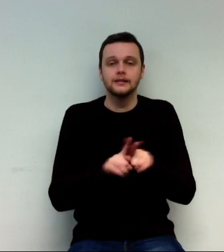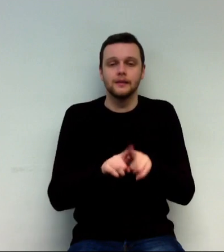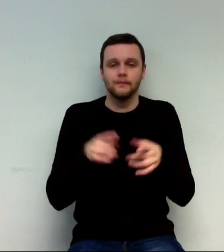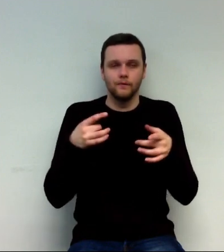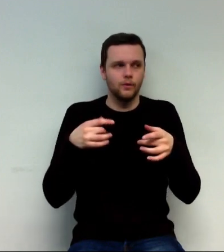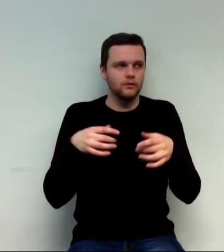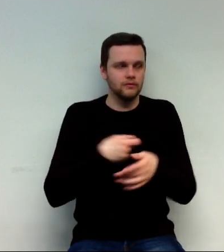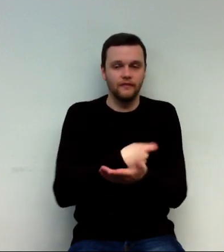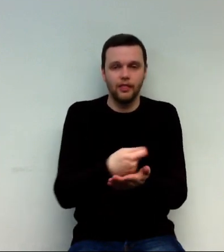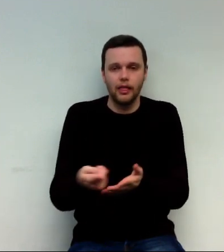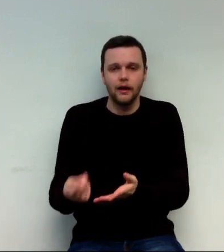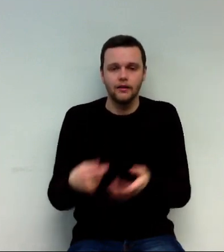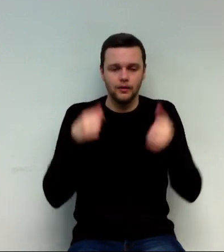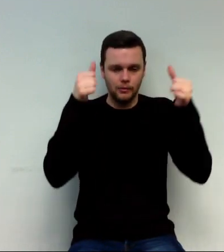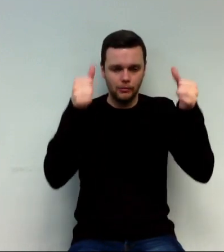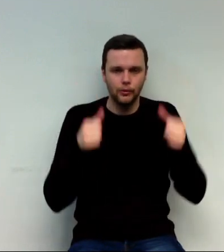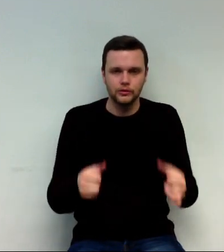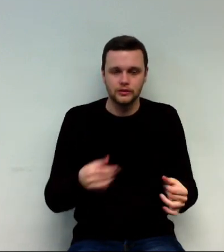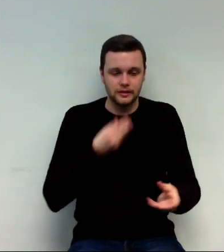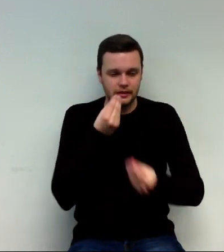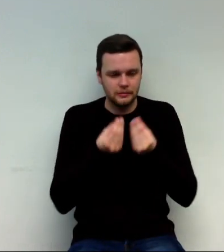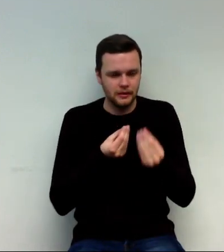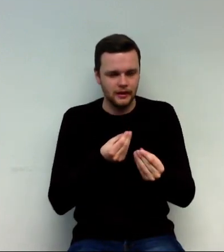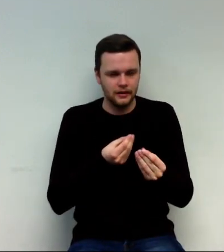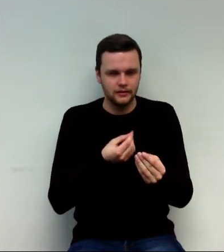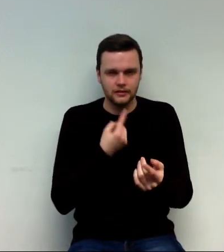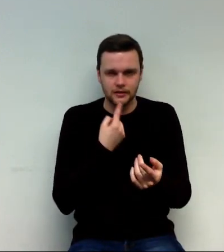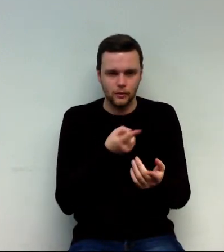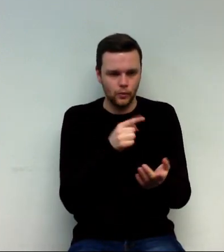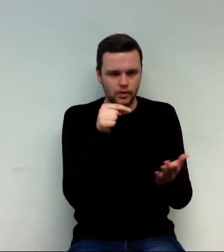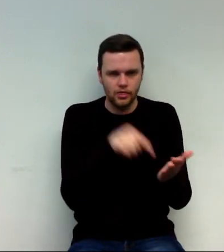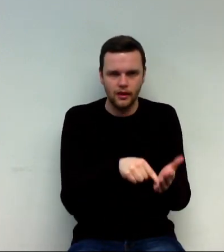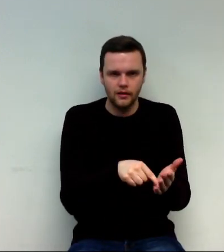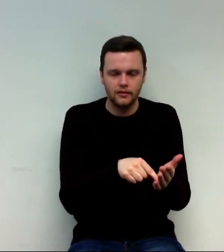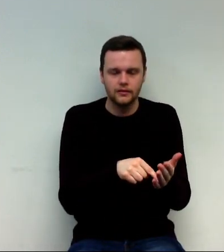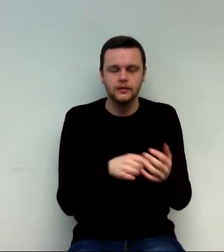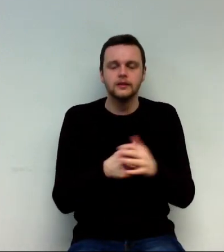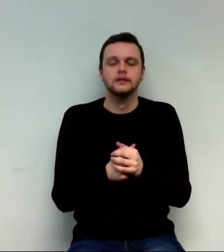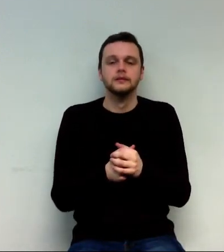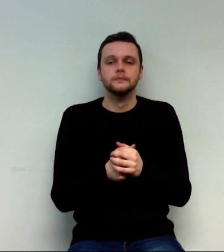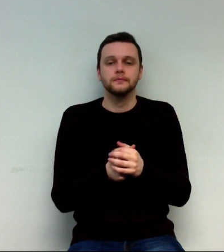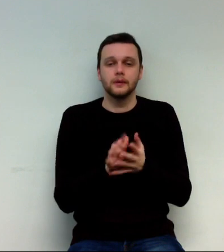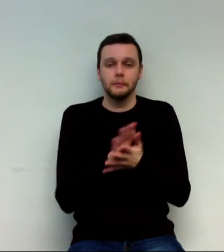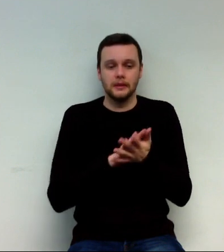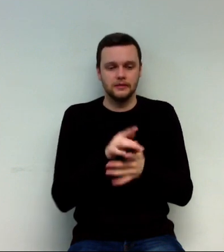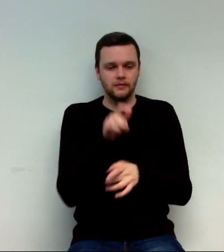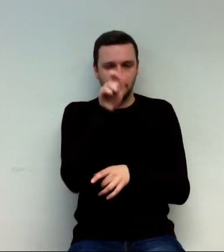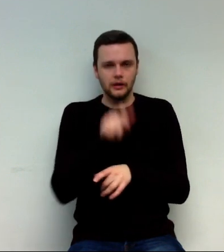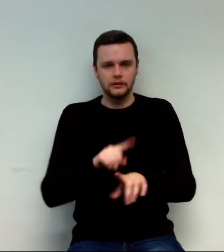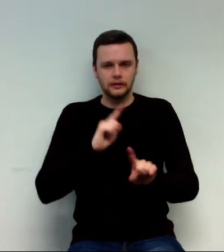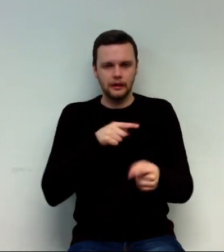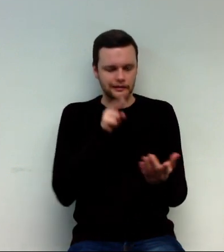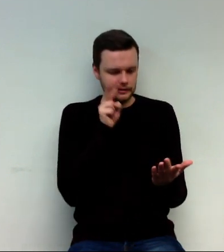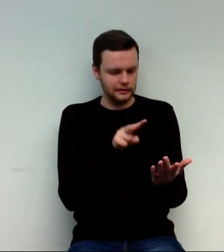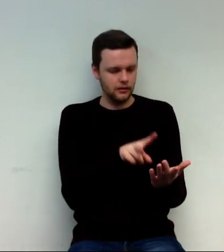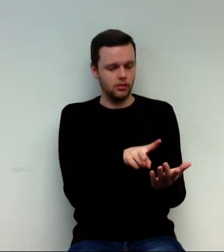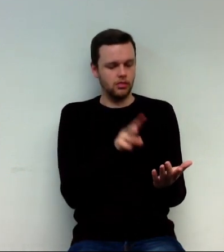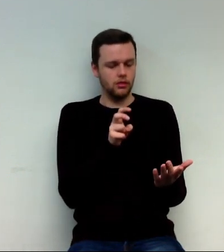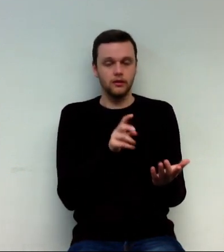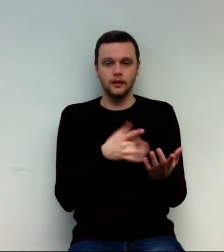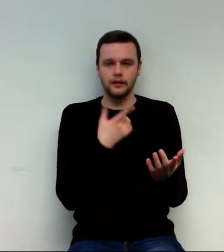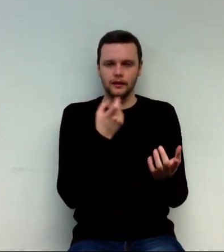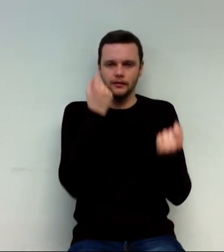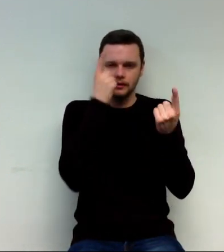poster. Just writing out what's on there means that people using screen readers or for whatever reason can't see the image can still get an understanding of what's